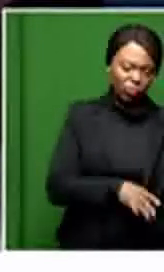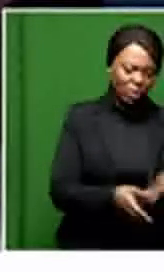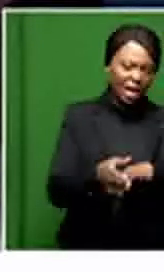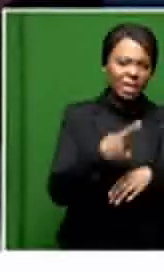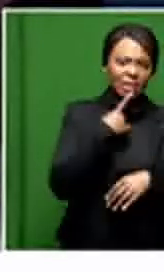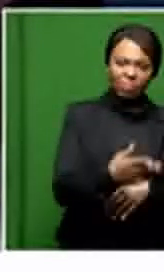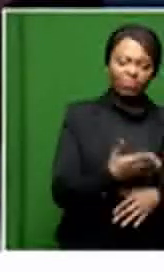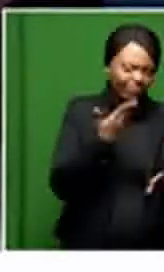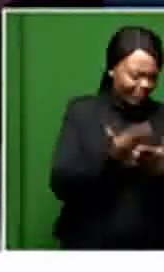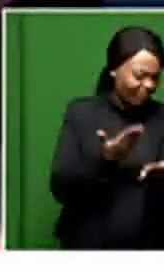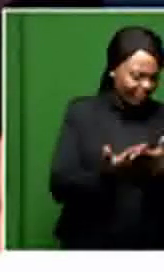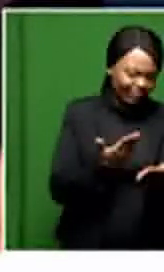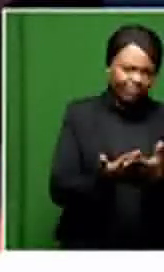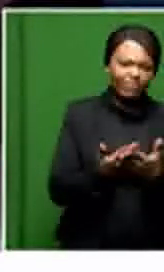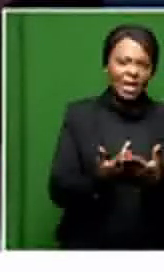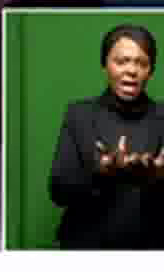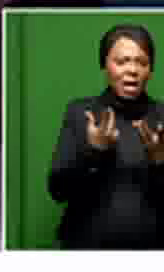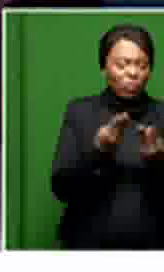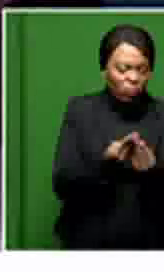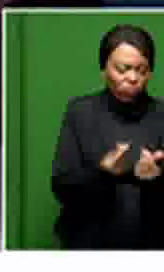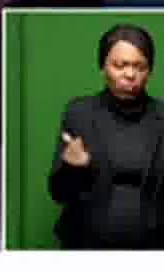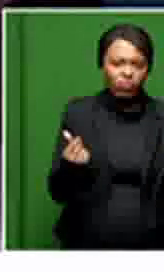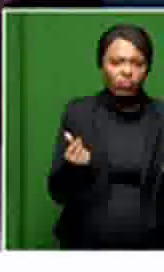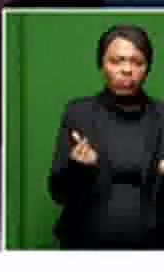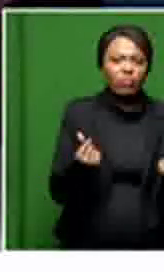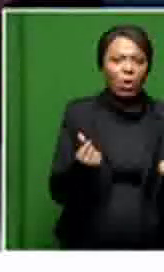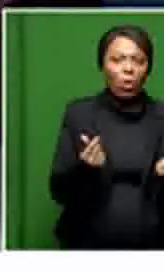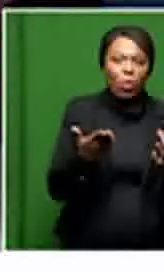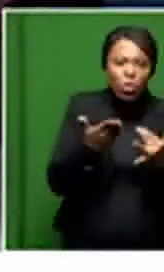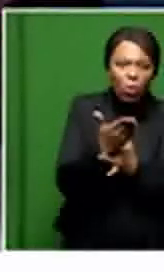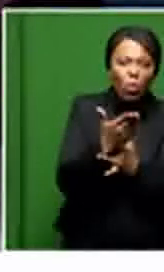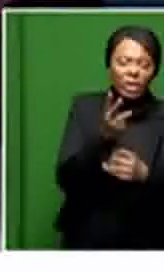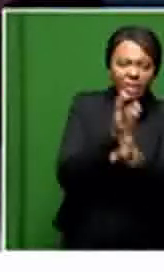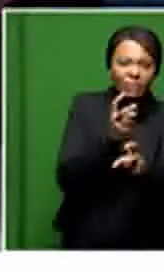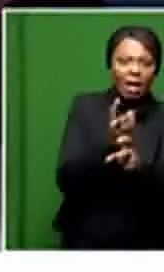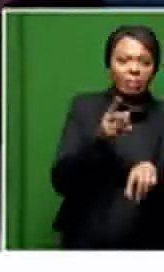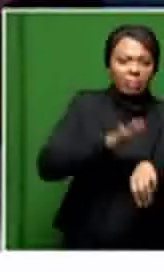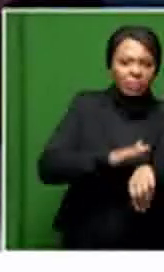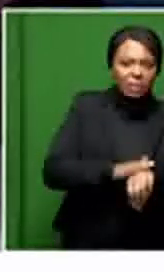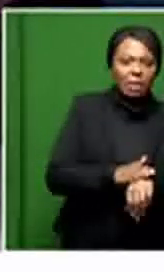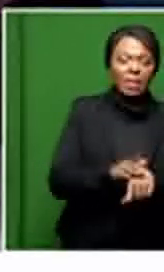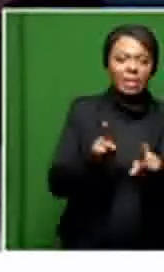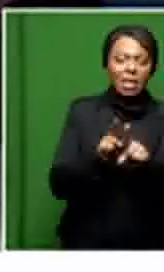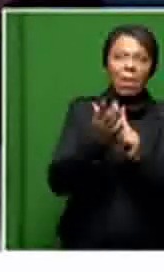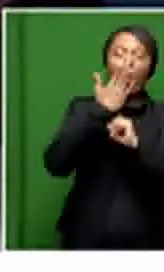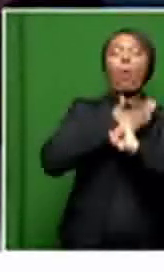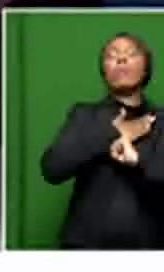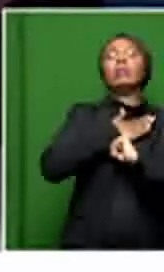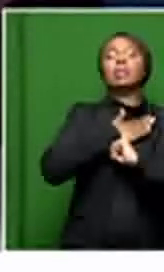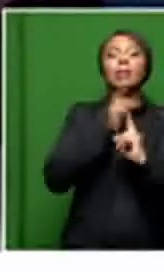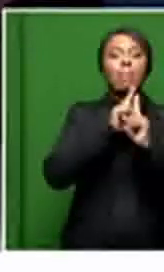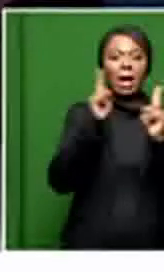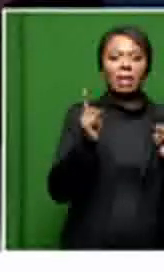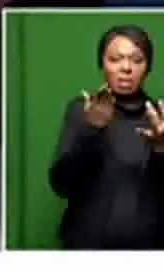could prevail against the most incredible odds and the worst form of oppression, the migrant